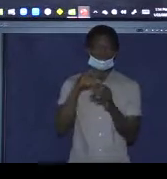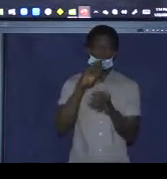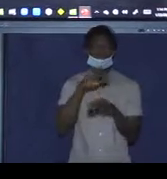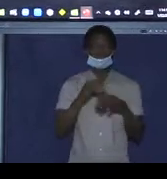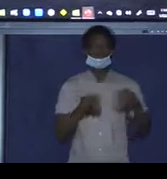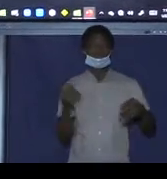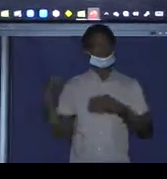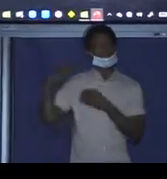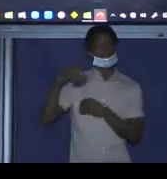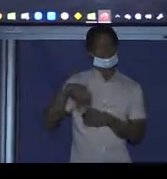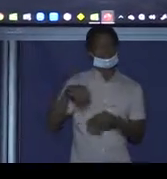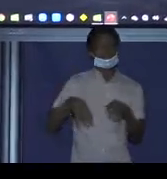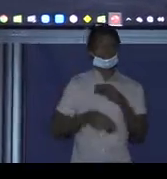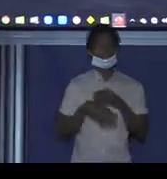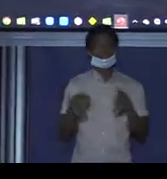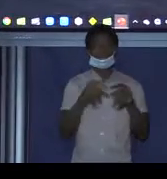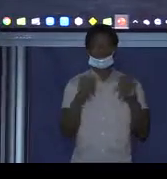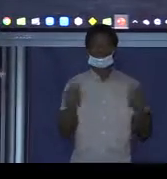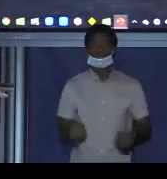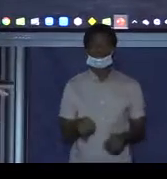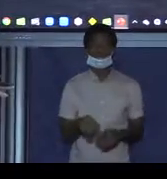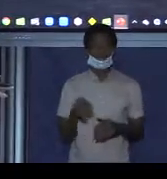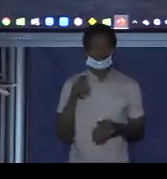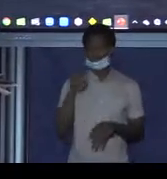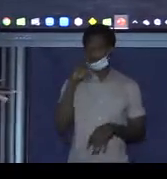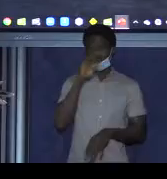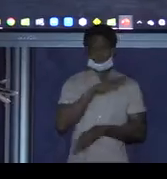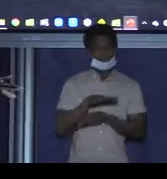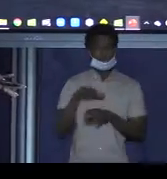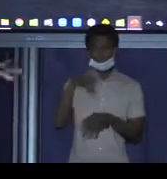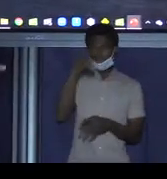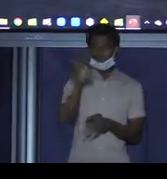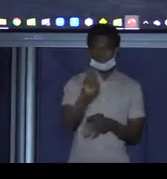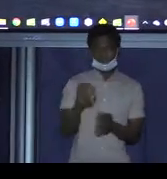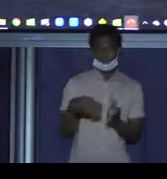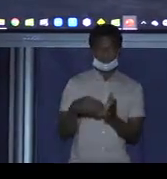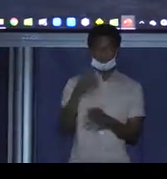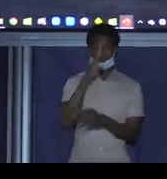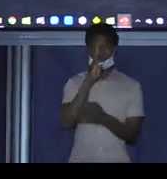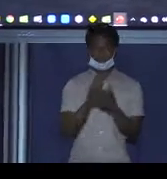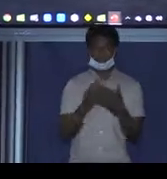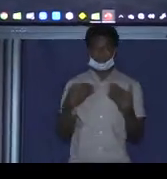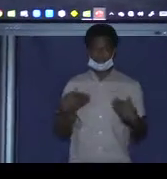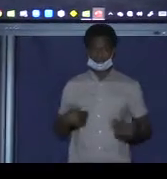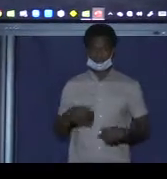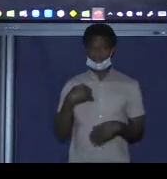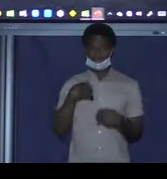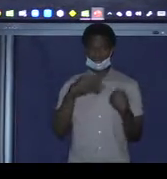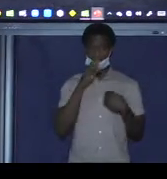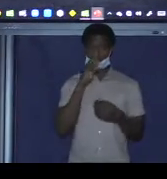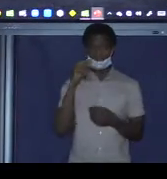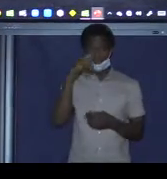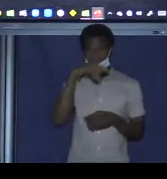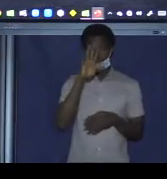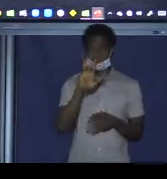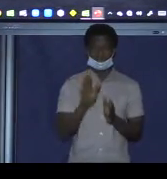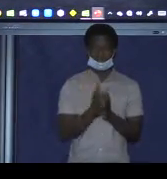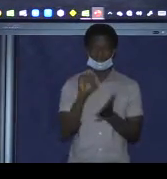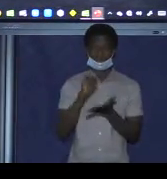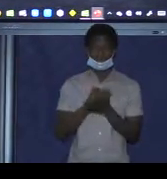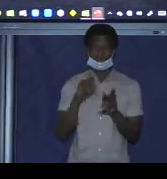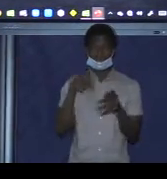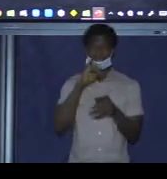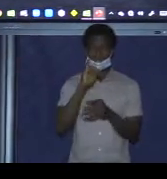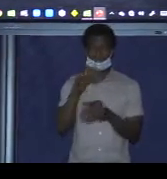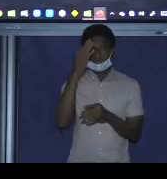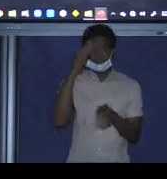under your tables, under your lockers, and you wouldn't find them again. Somebody has been stealing your books. That person is